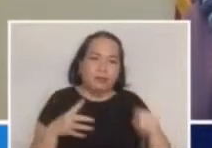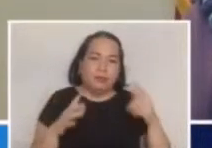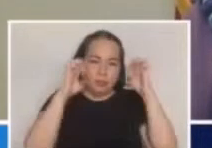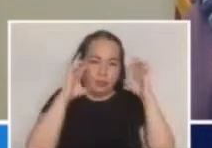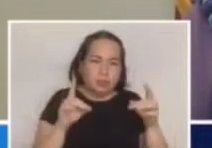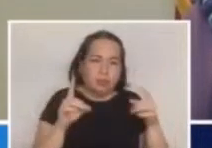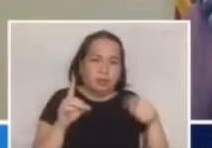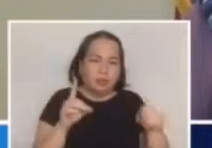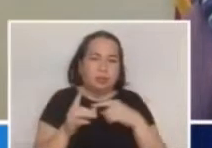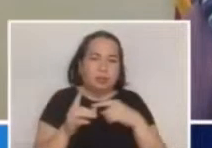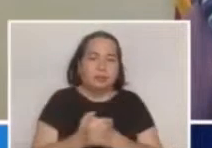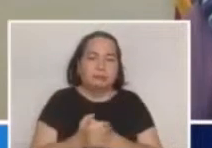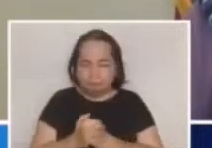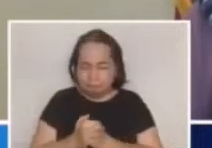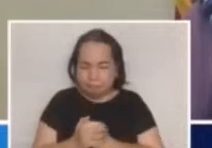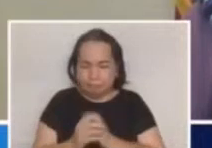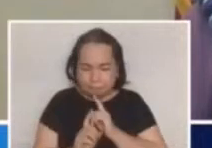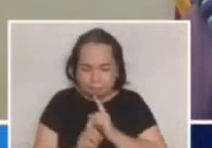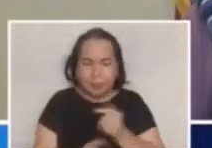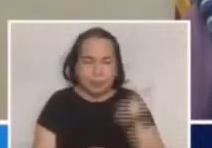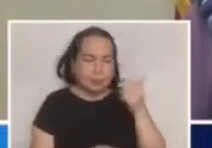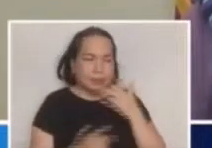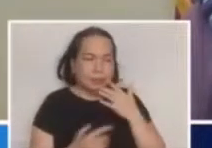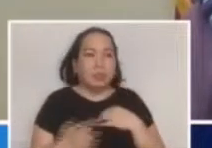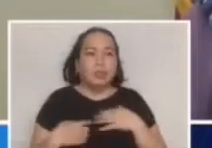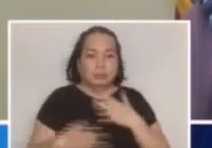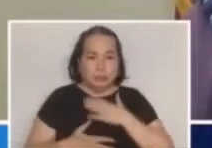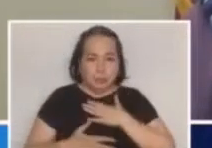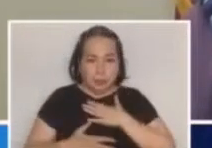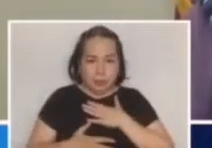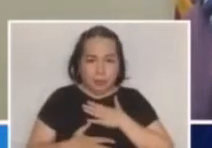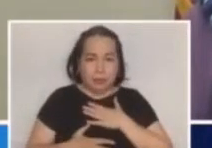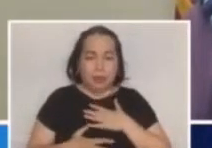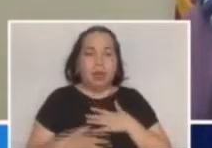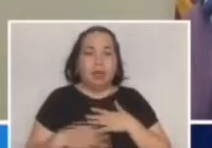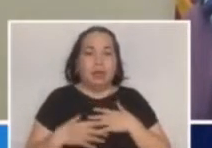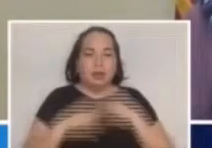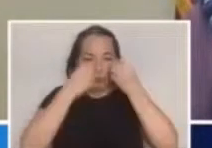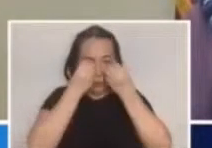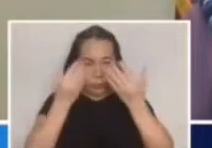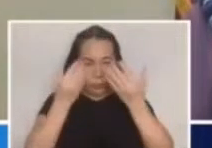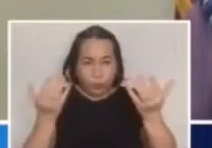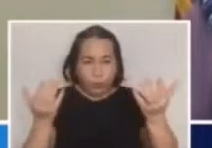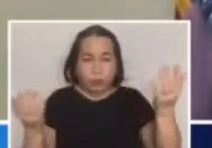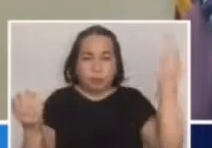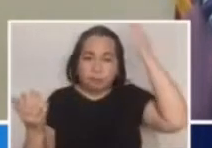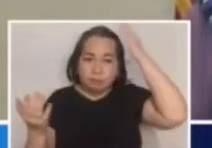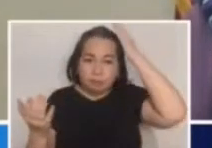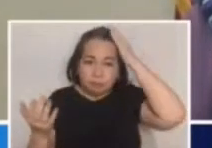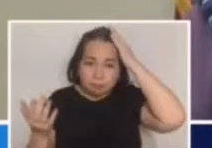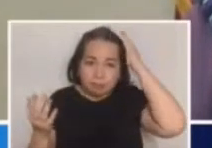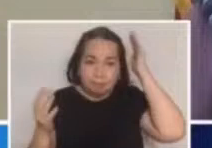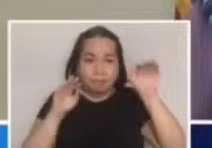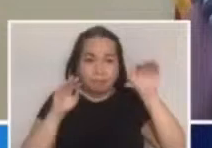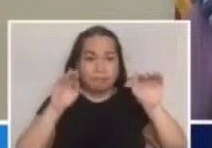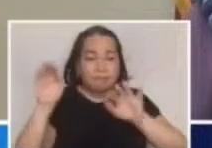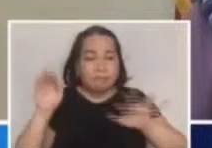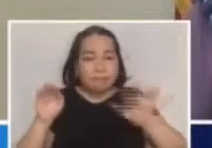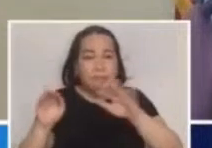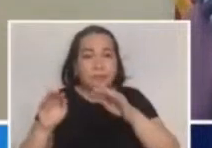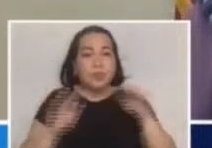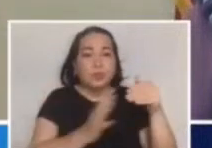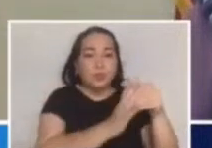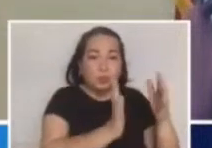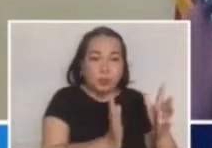community driven activity. Hindi lamang Department of Education ang responsable